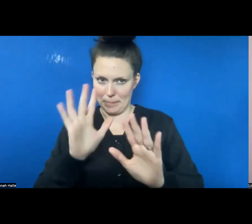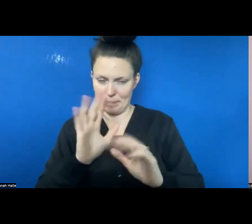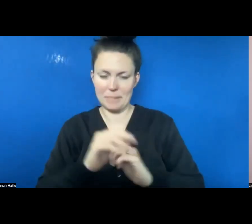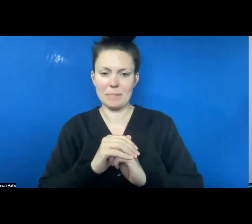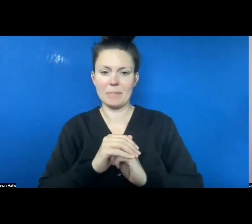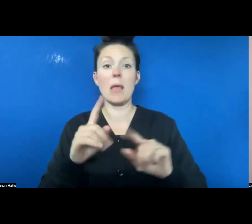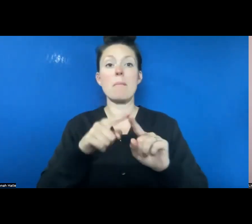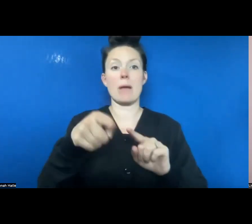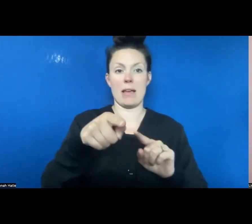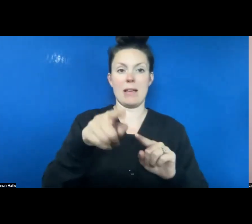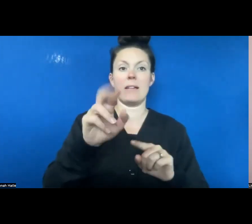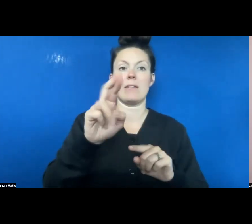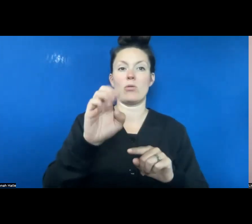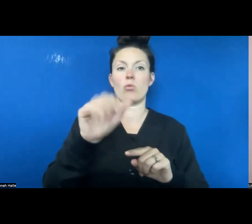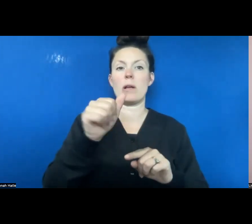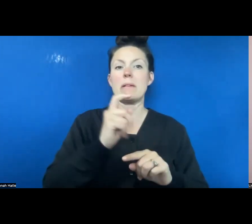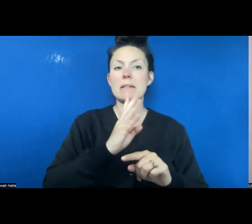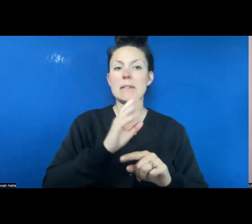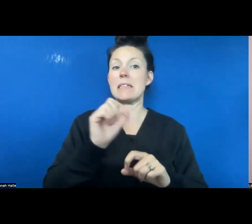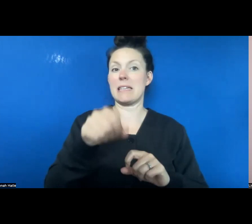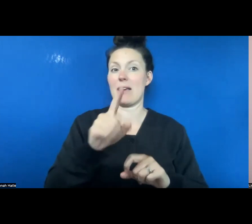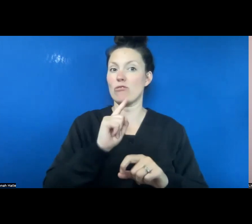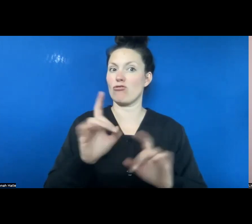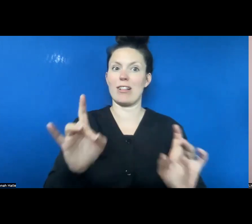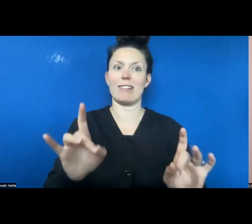magical because these youth,